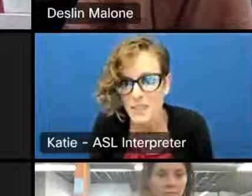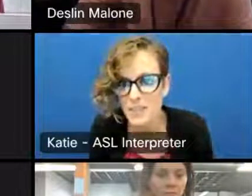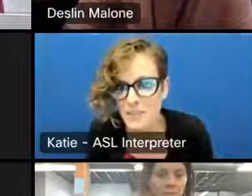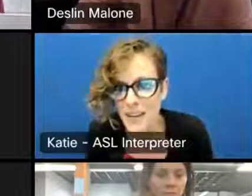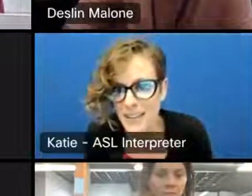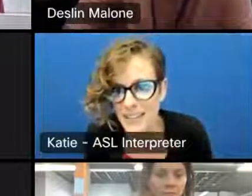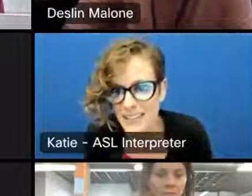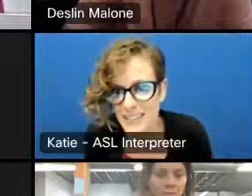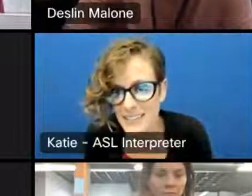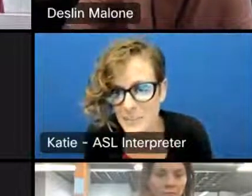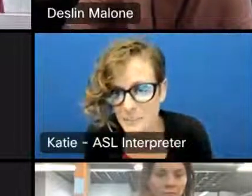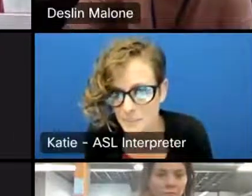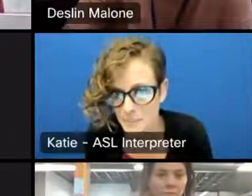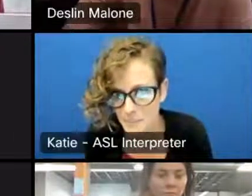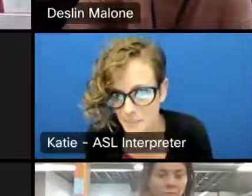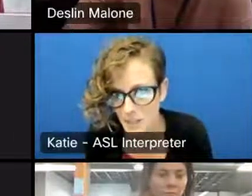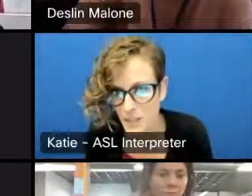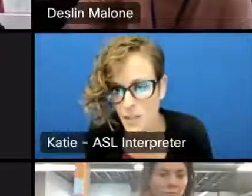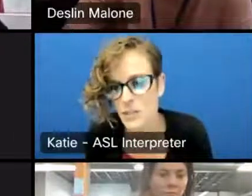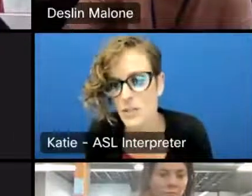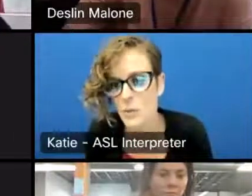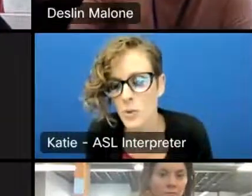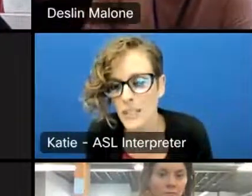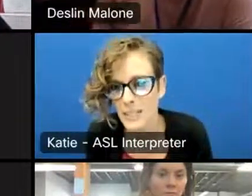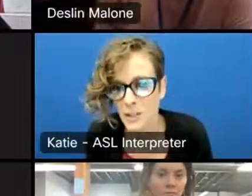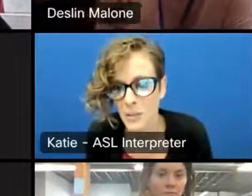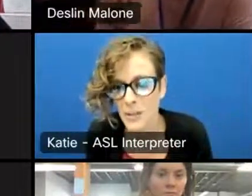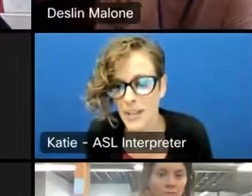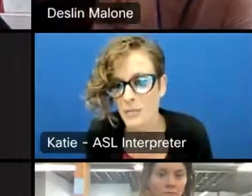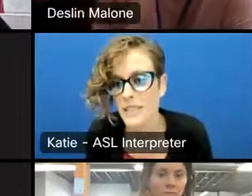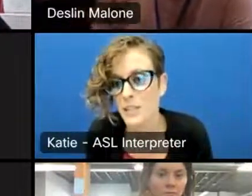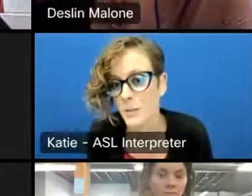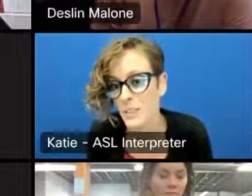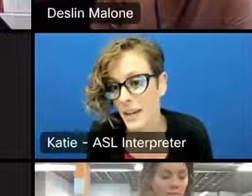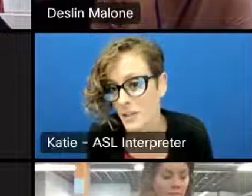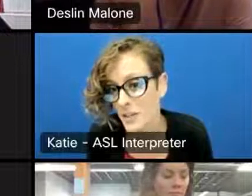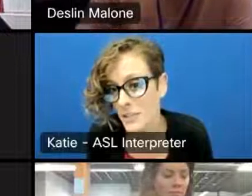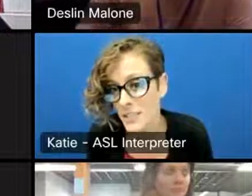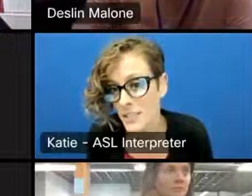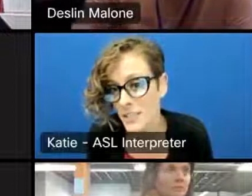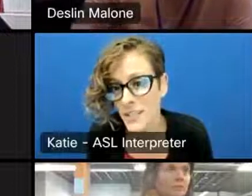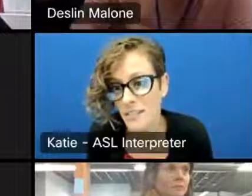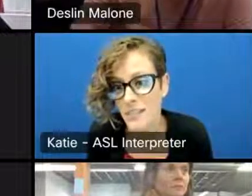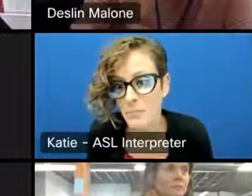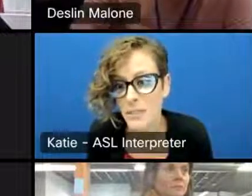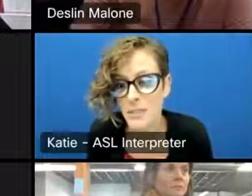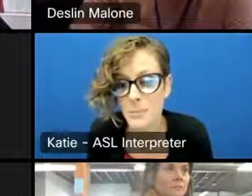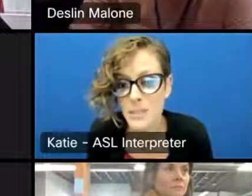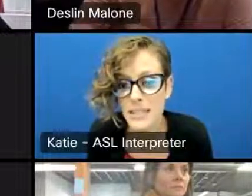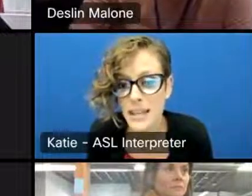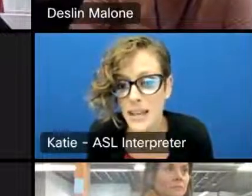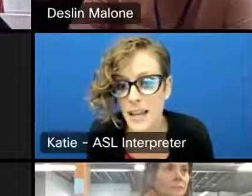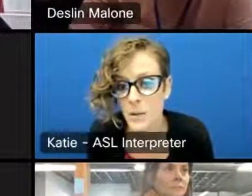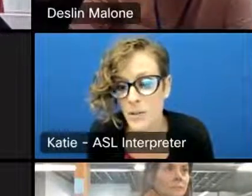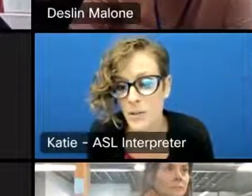Hello. The survey is just so that we can determine if we need to expand our services for the deaf and deaf plus